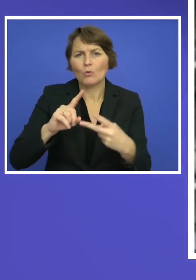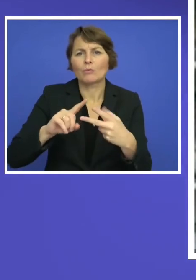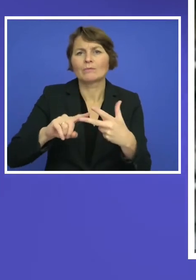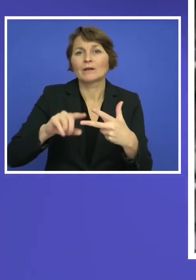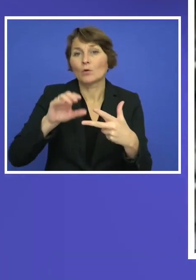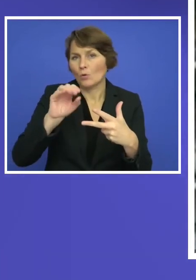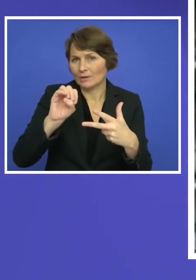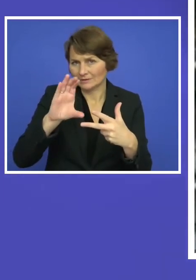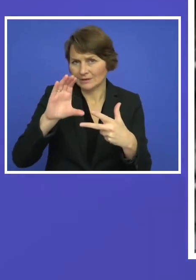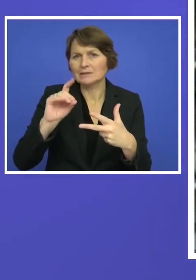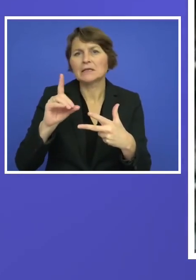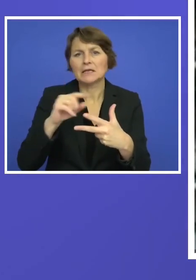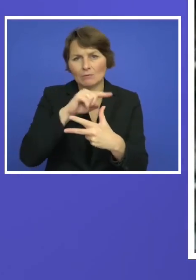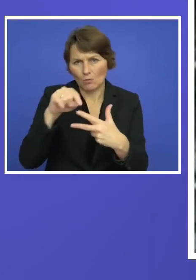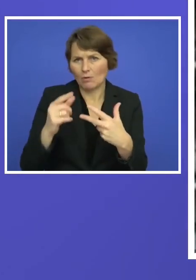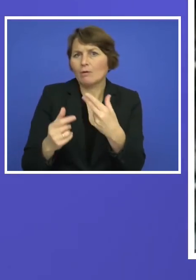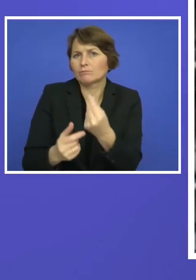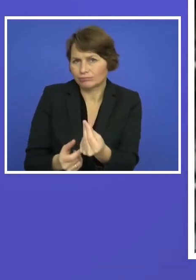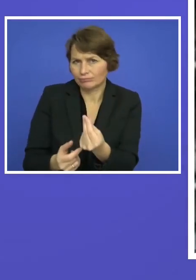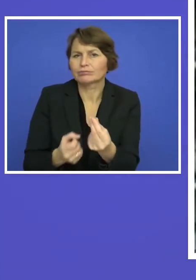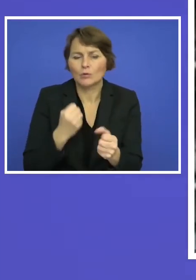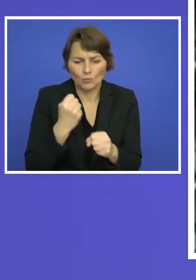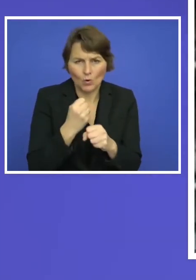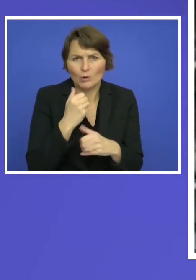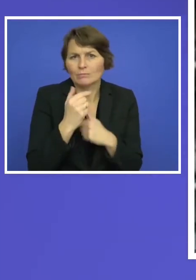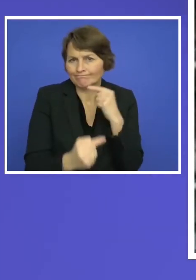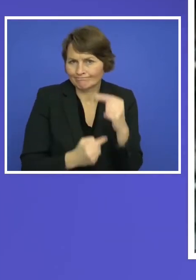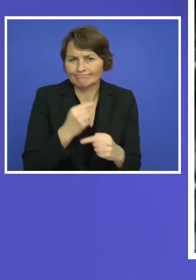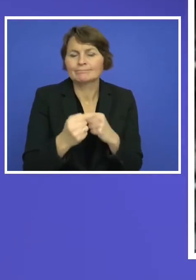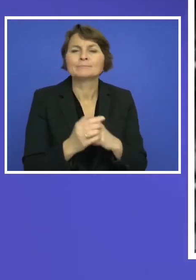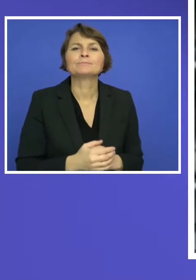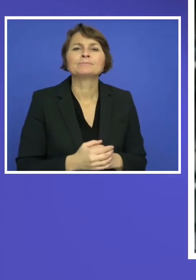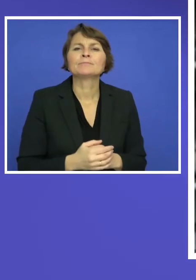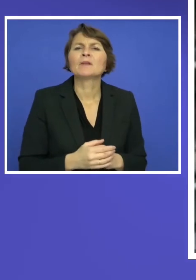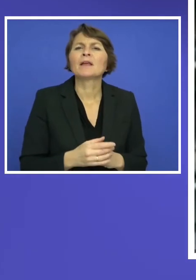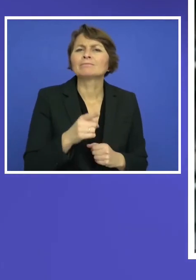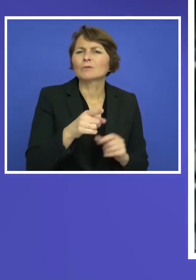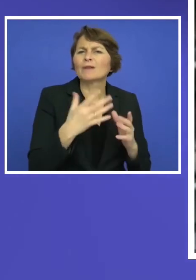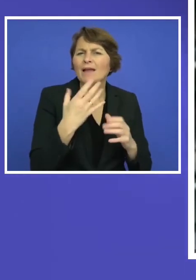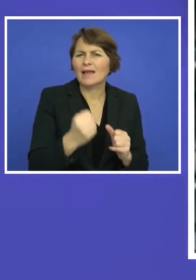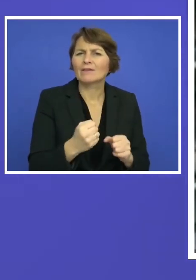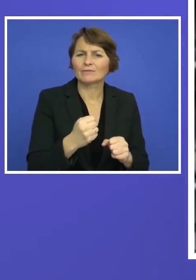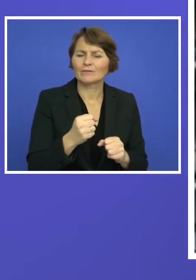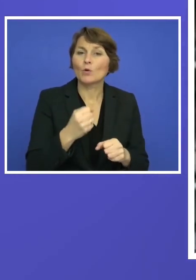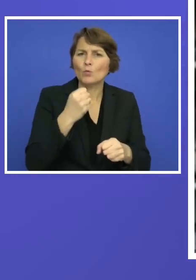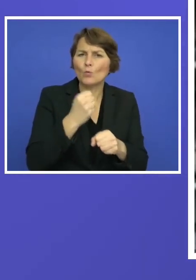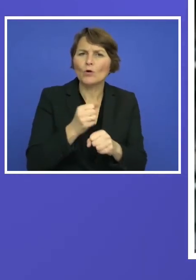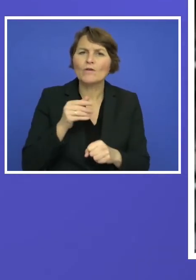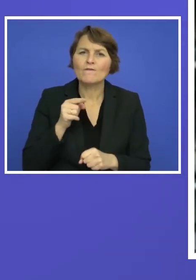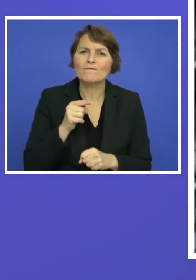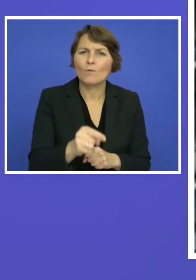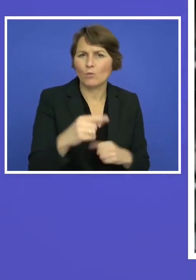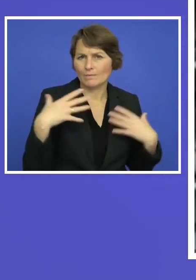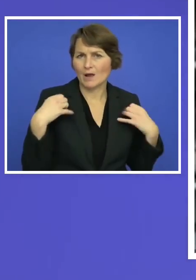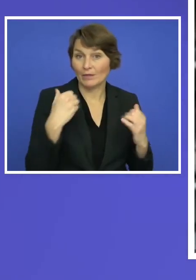Andreas referred to the Working for Health program that is actually addressing,